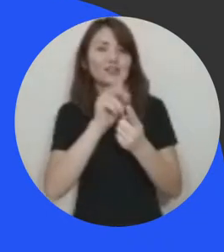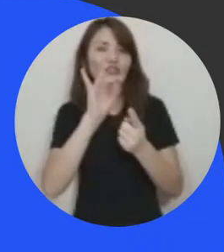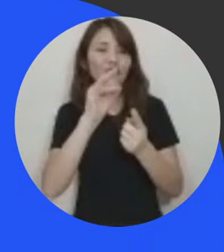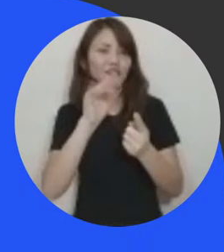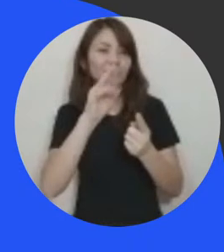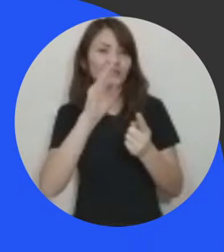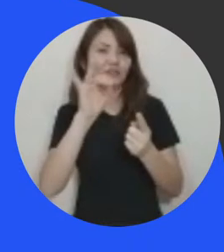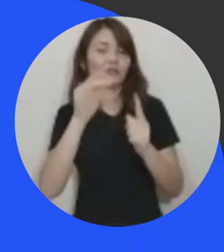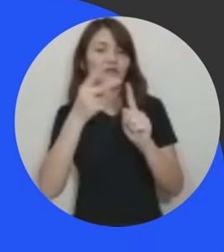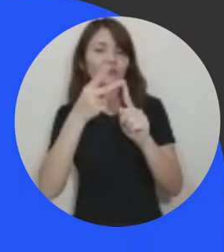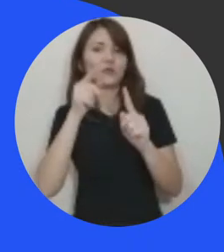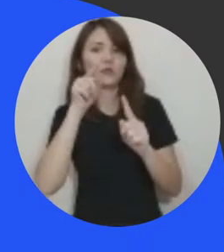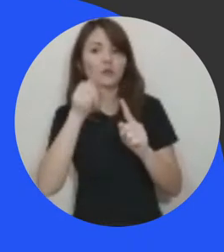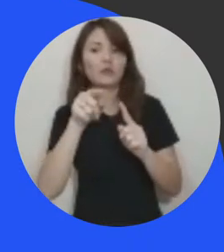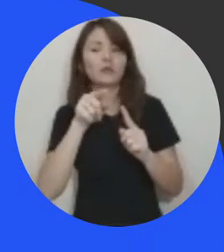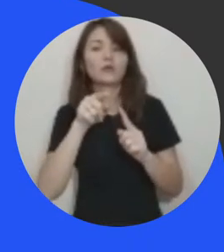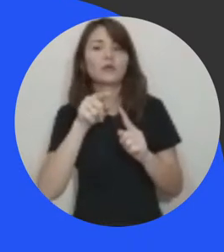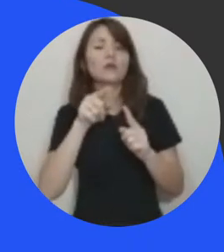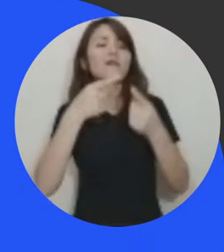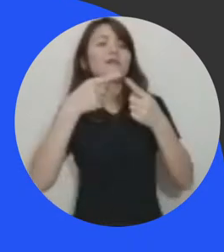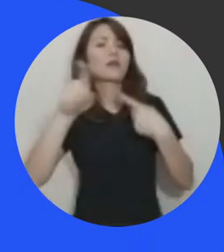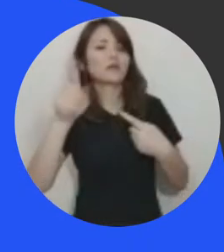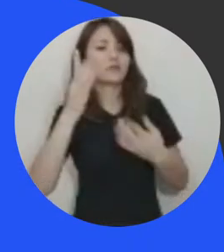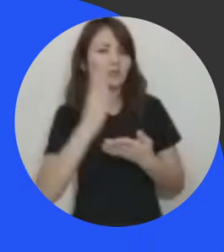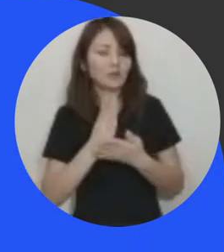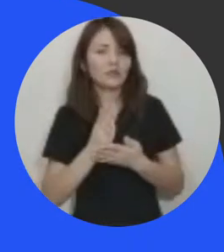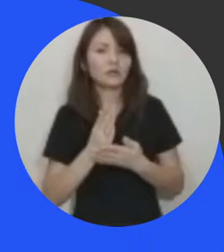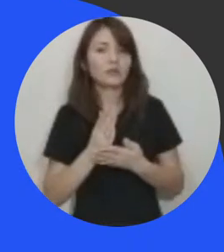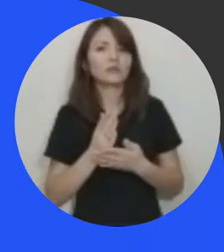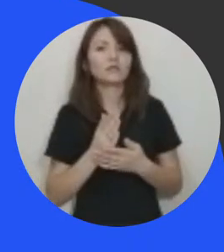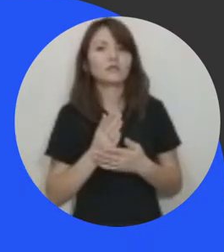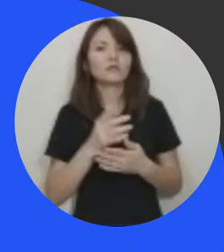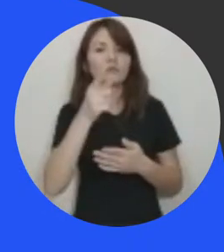of outcomes. So if you get a D or a G,